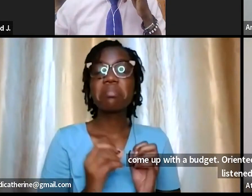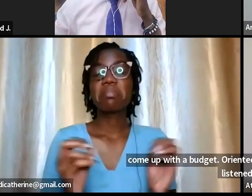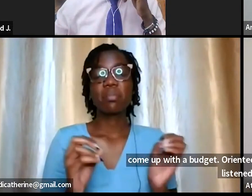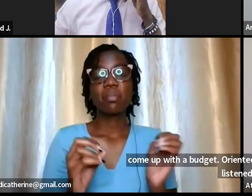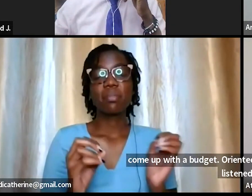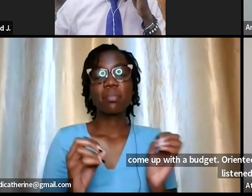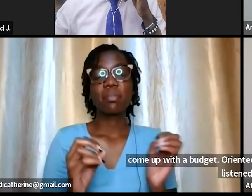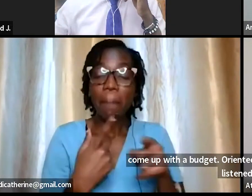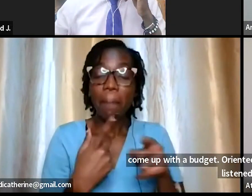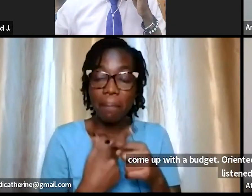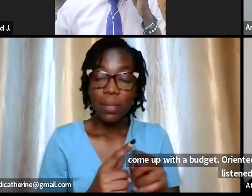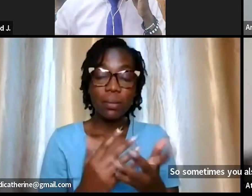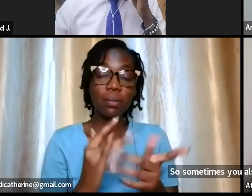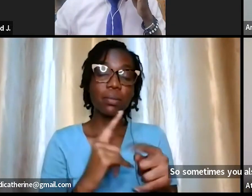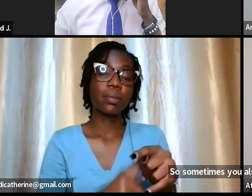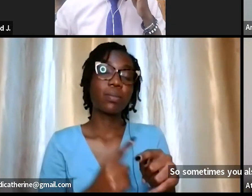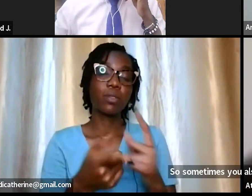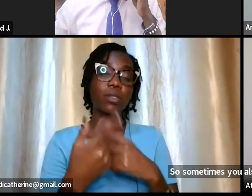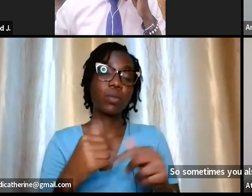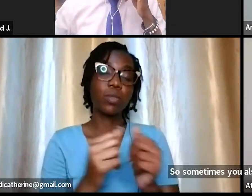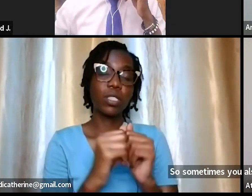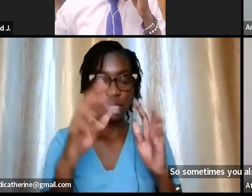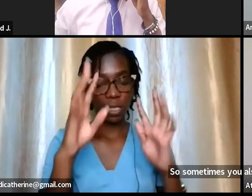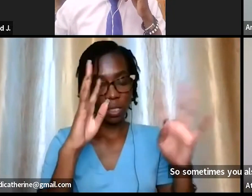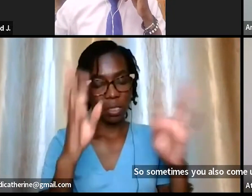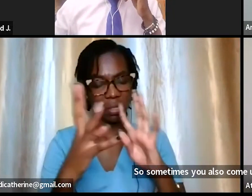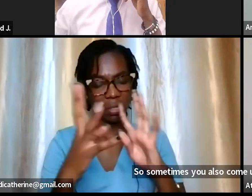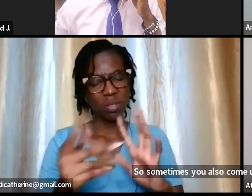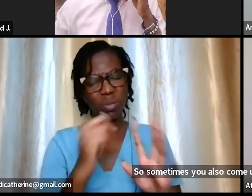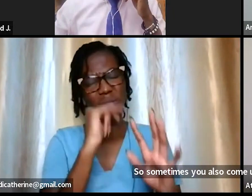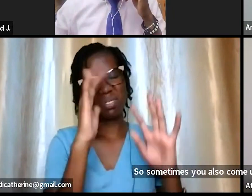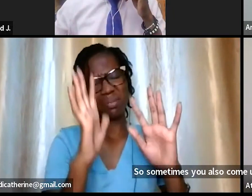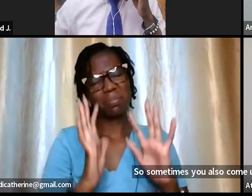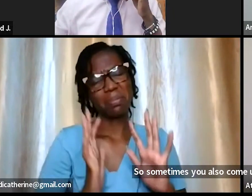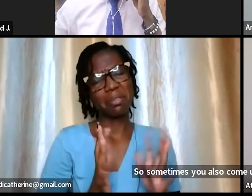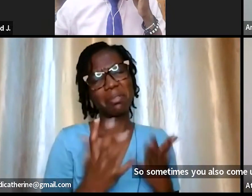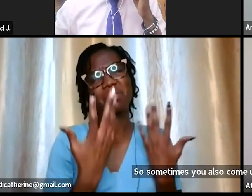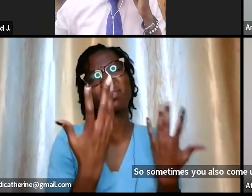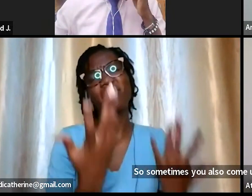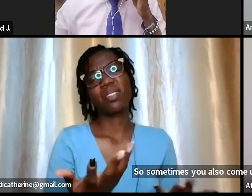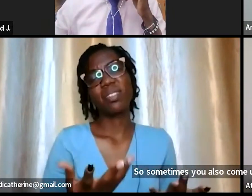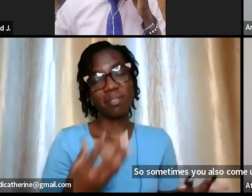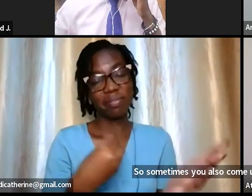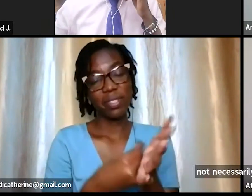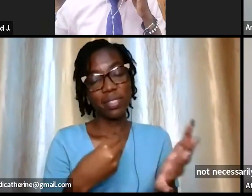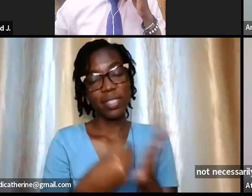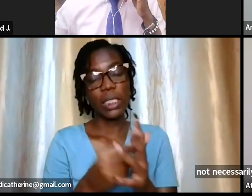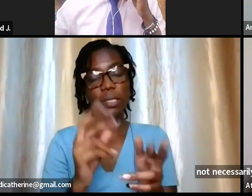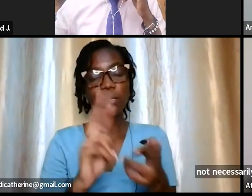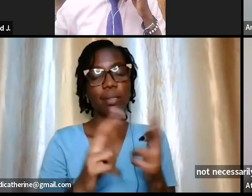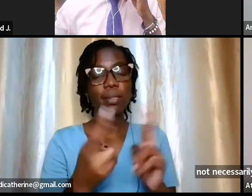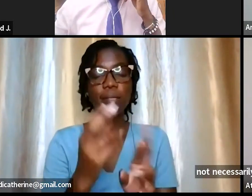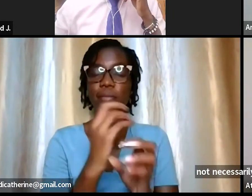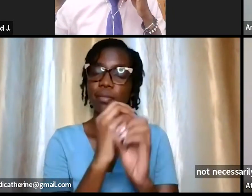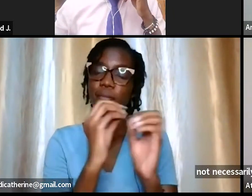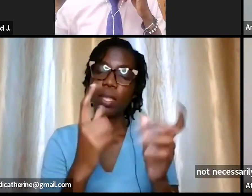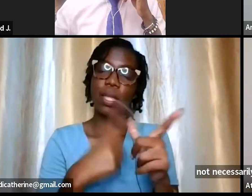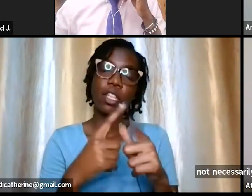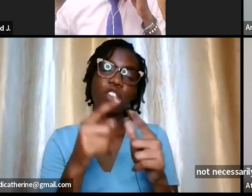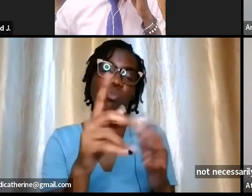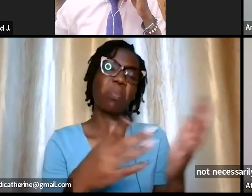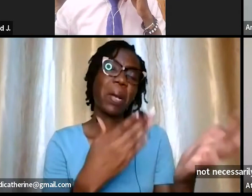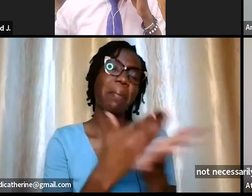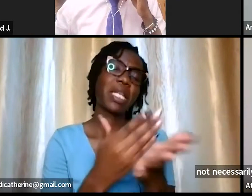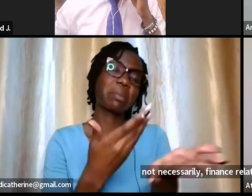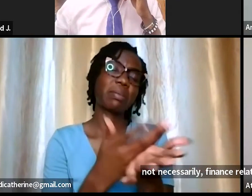come up with initiatives that are not necessarily finance related, and then you start implementing them. And especially when